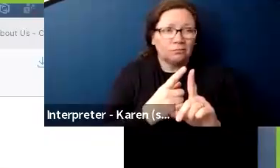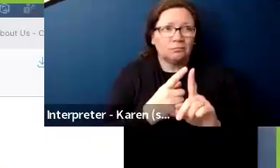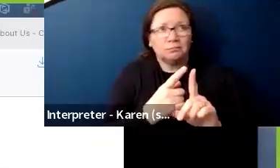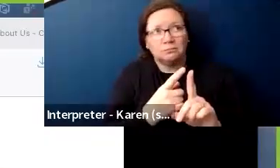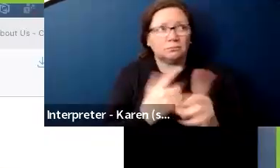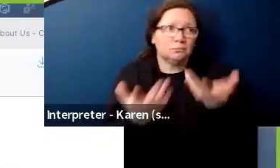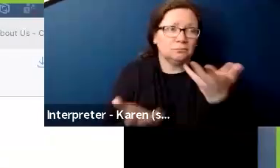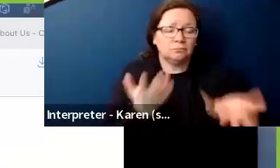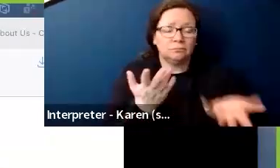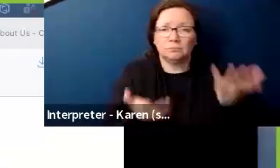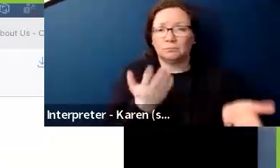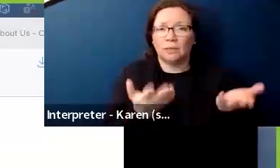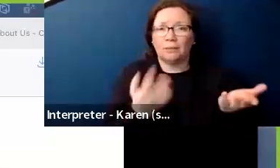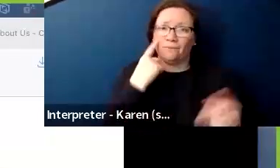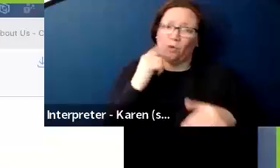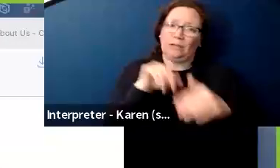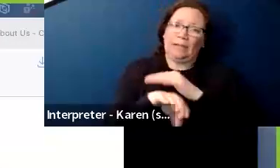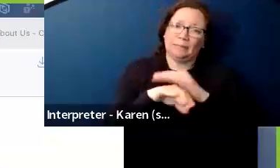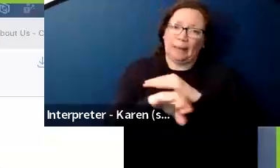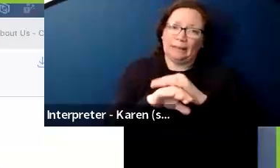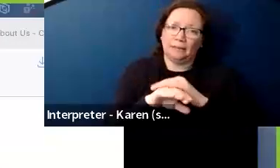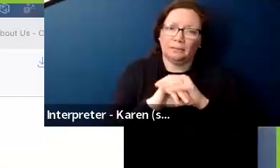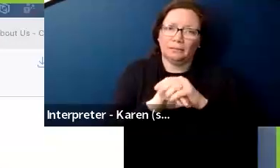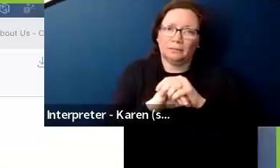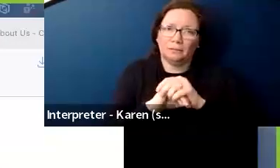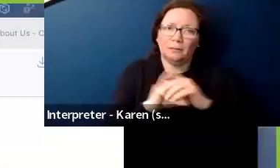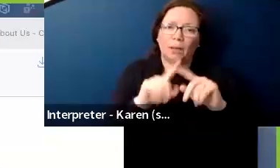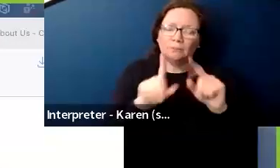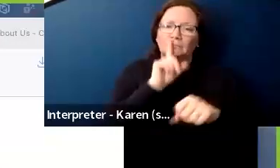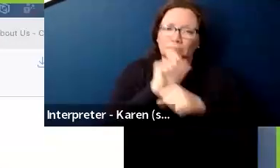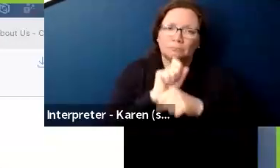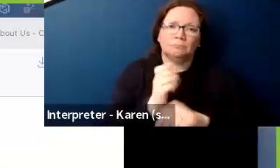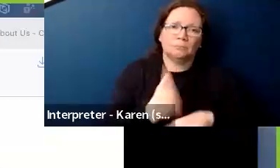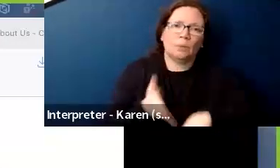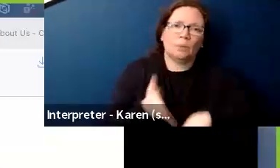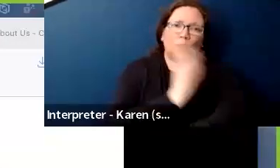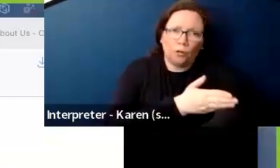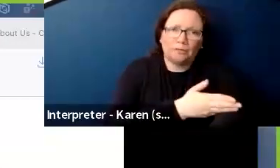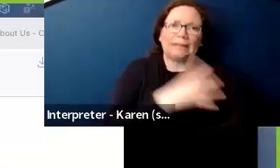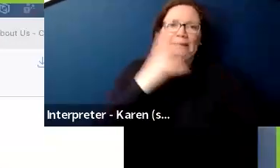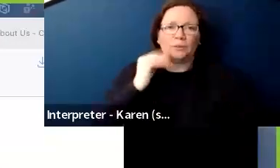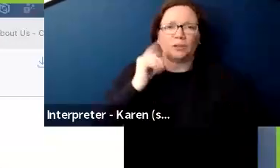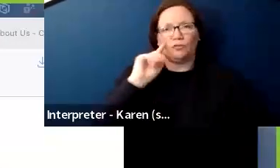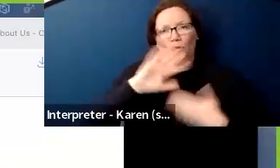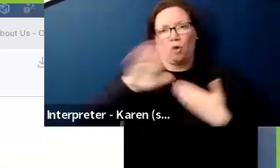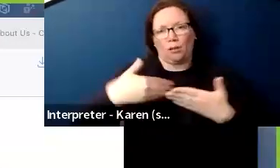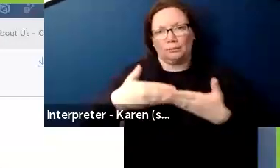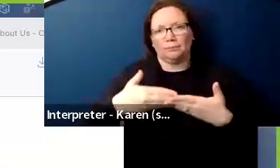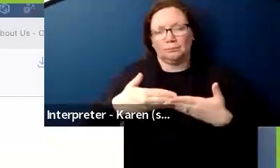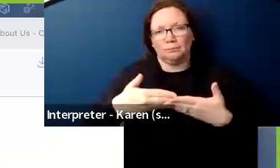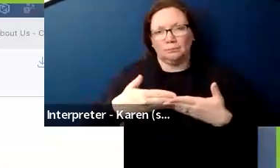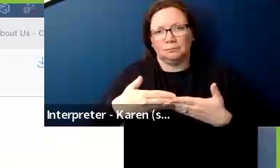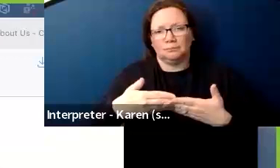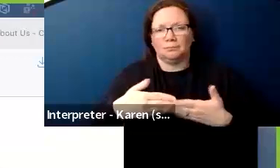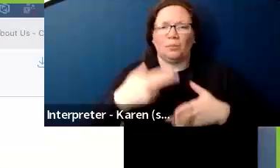might have been initially for accessibility, but it actually improves the experience for all. Sometimes we call that like the curb